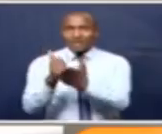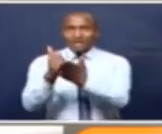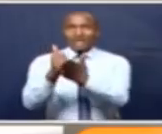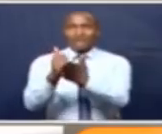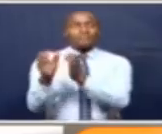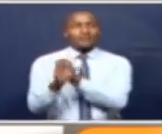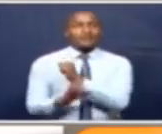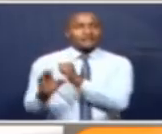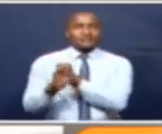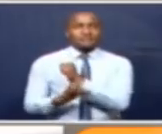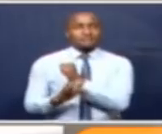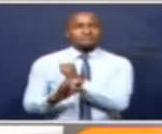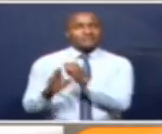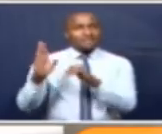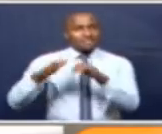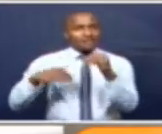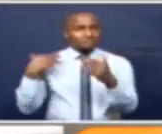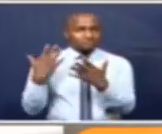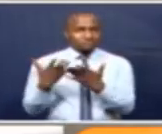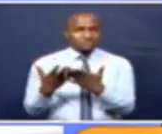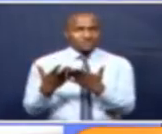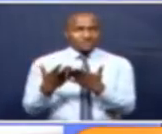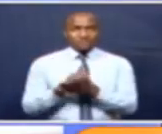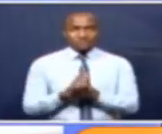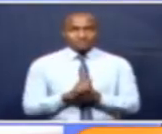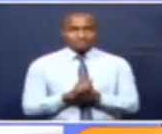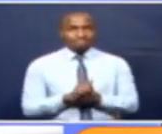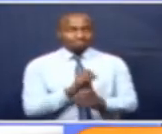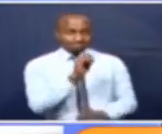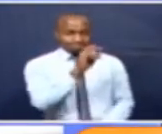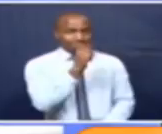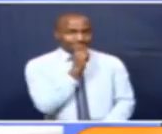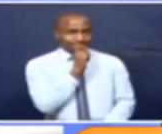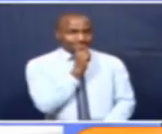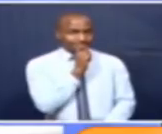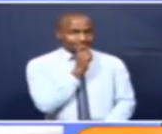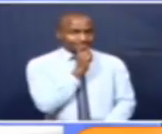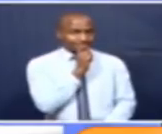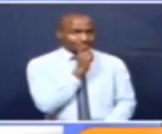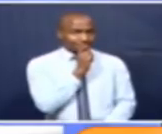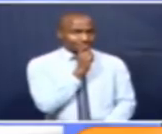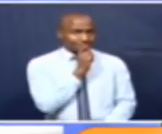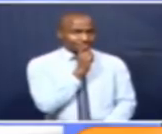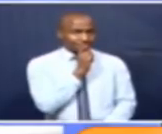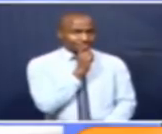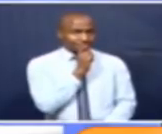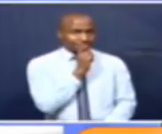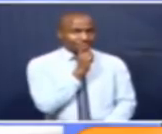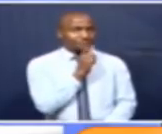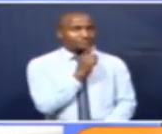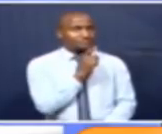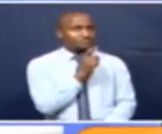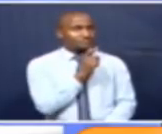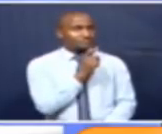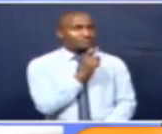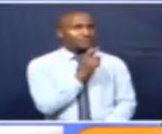better off than where we are currently. Okay, if I could ask you real quick, you said on August the 8th, you all conducted a